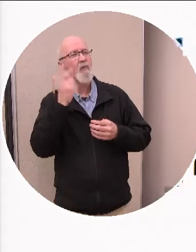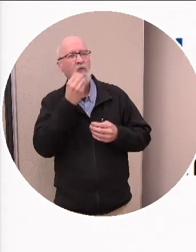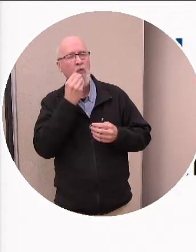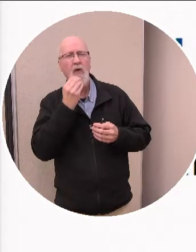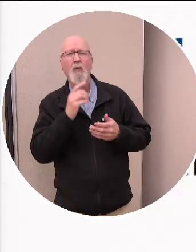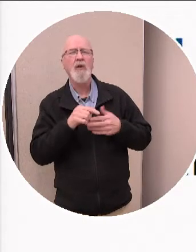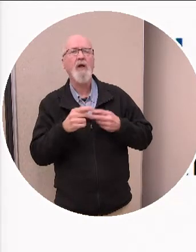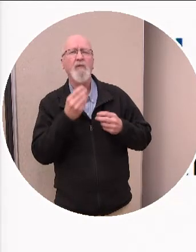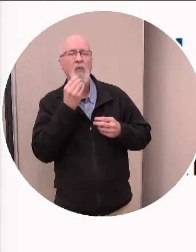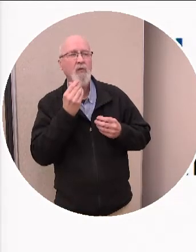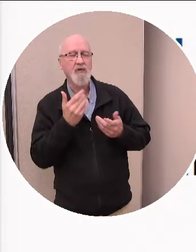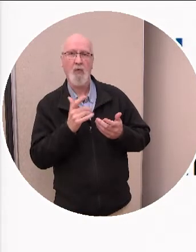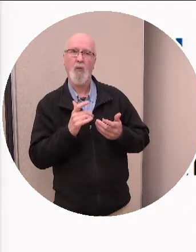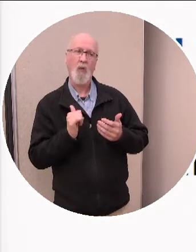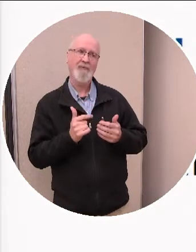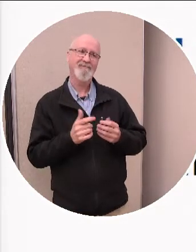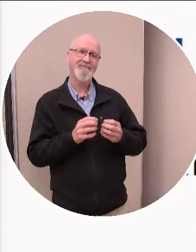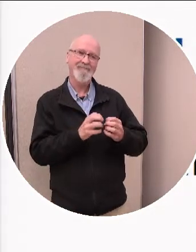providers.